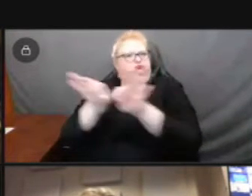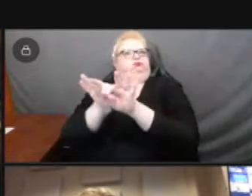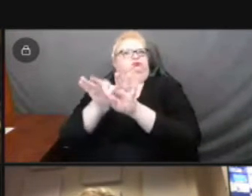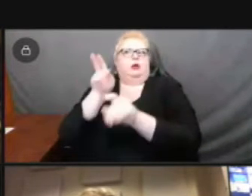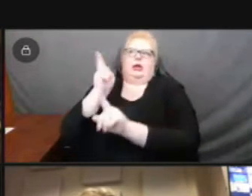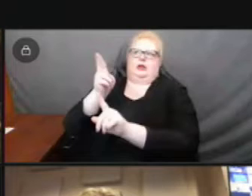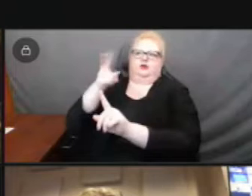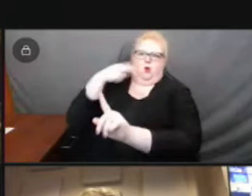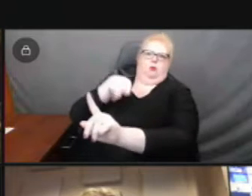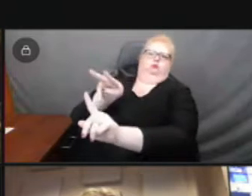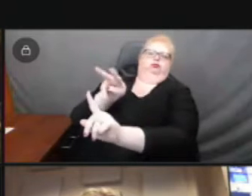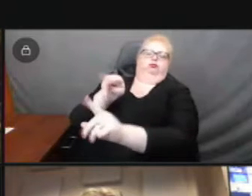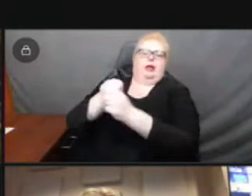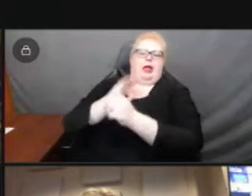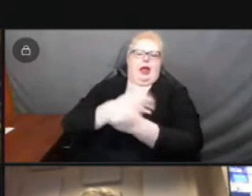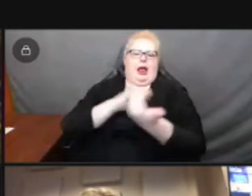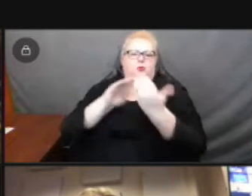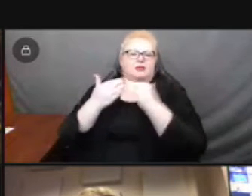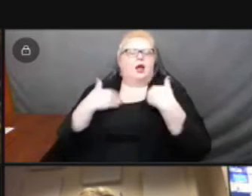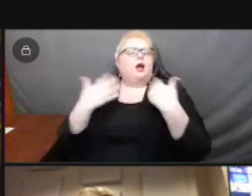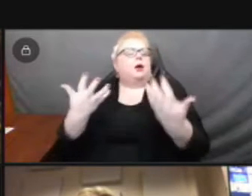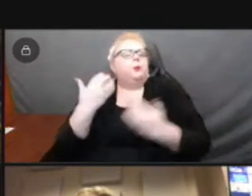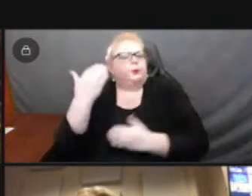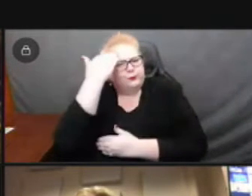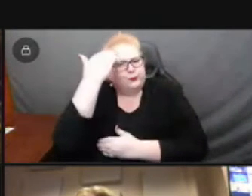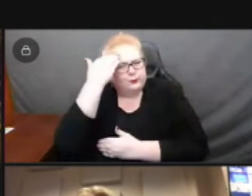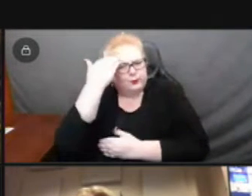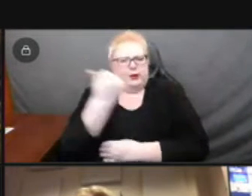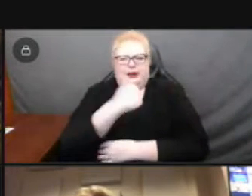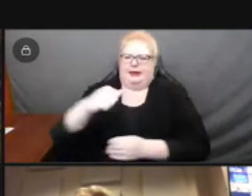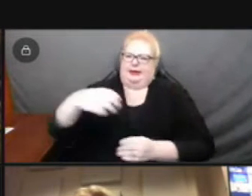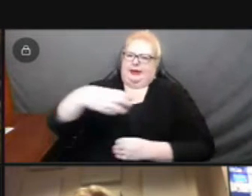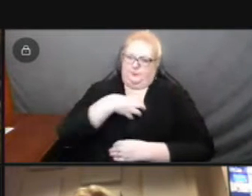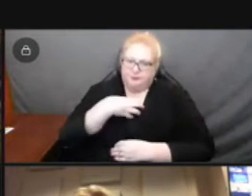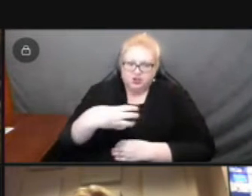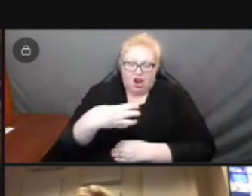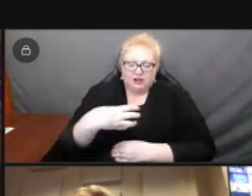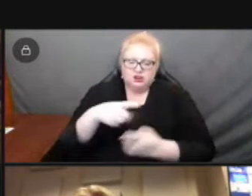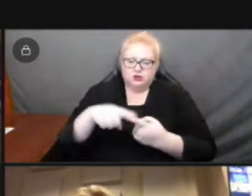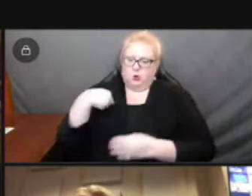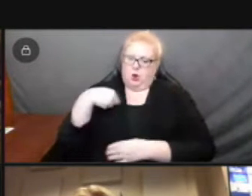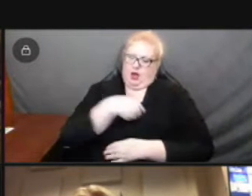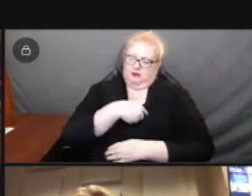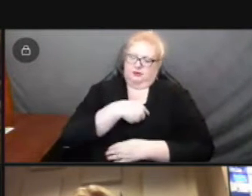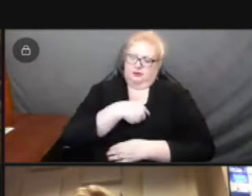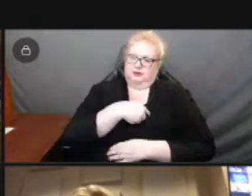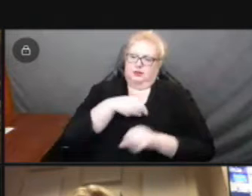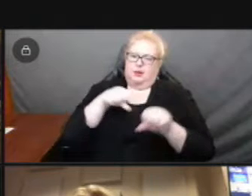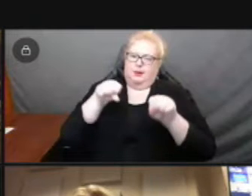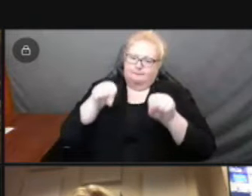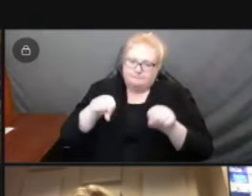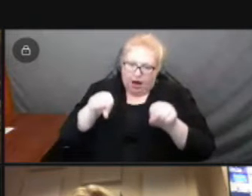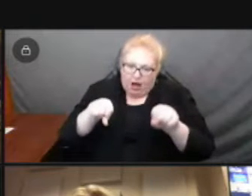like to know, is there any objection, Mayor, to us possibly allowing